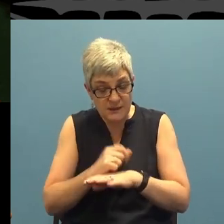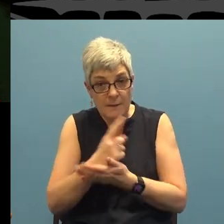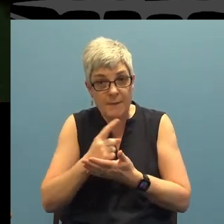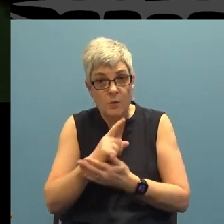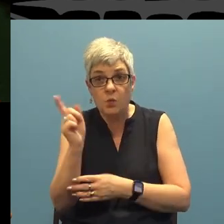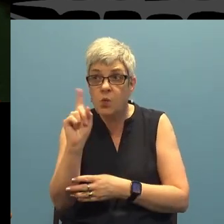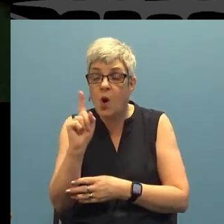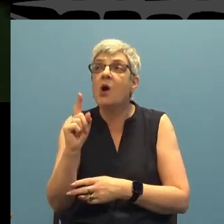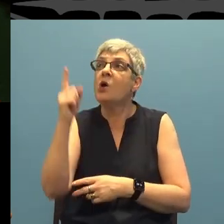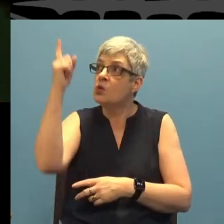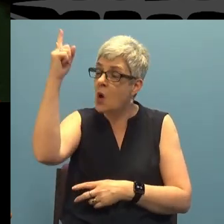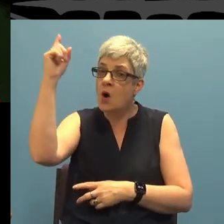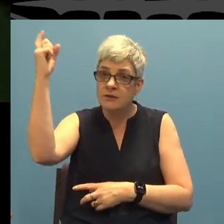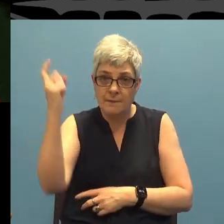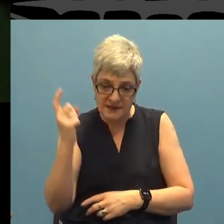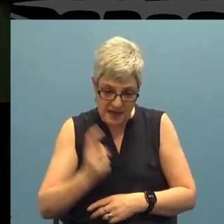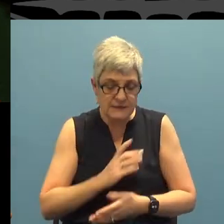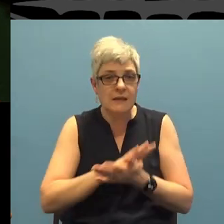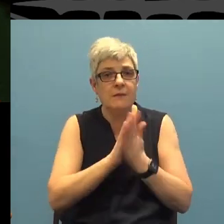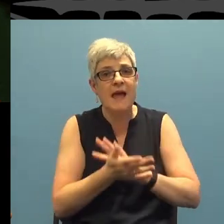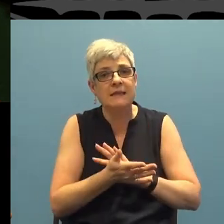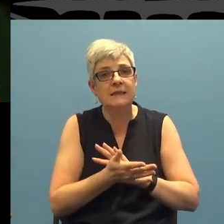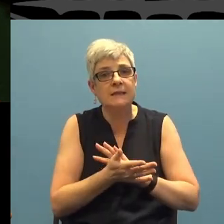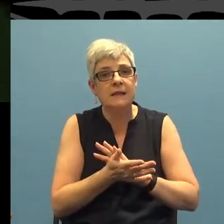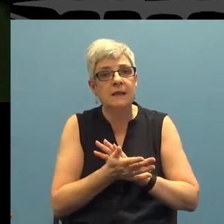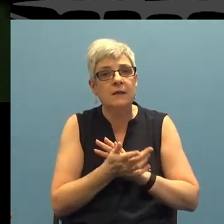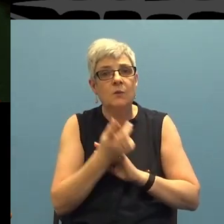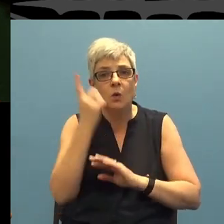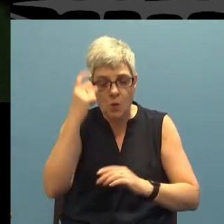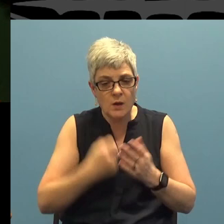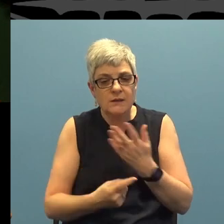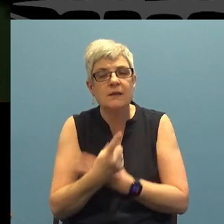that mess. Christmas is about what happened, what God has done.